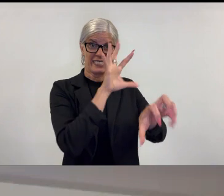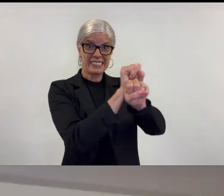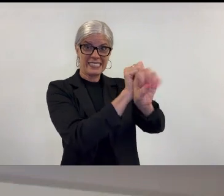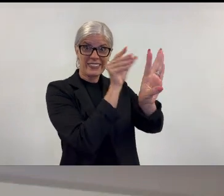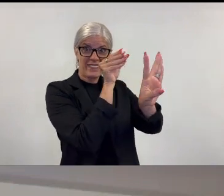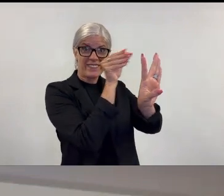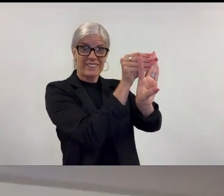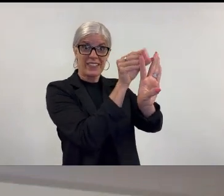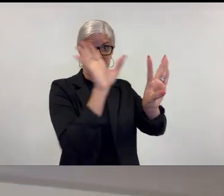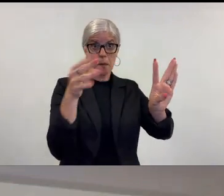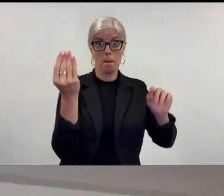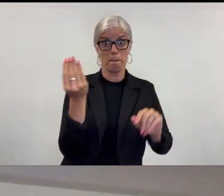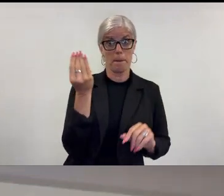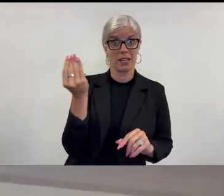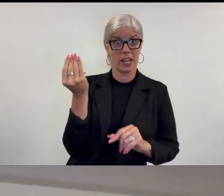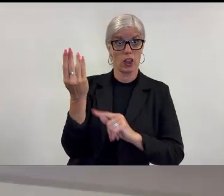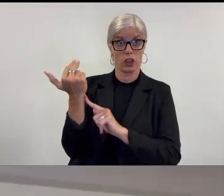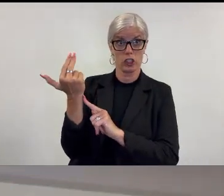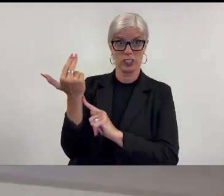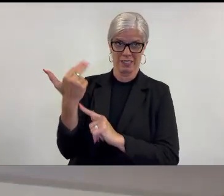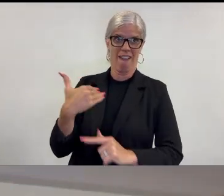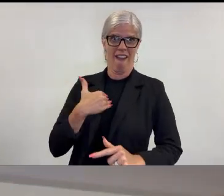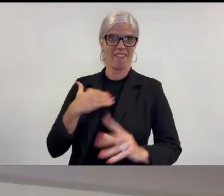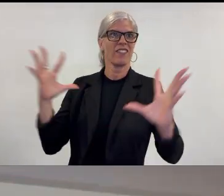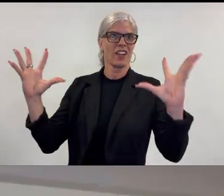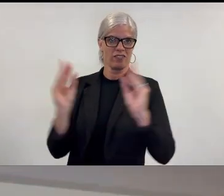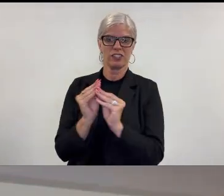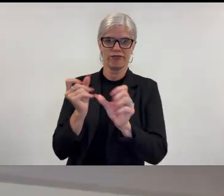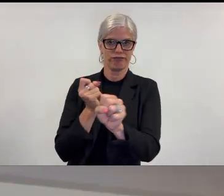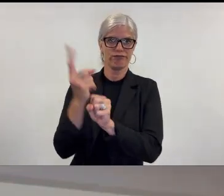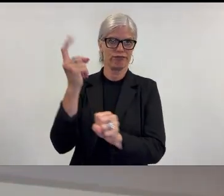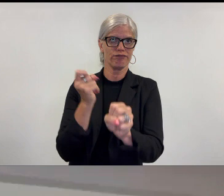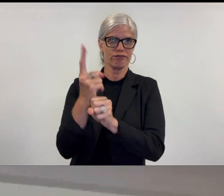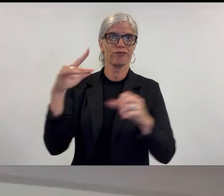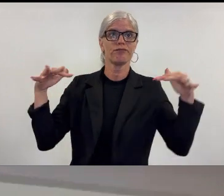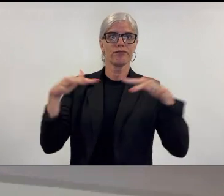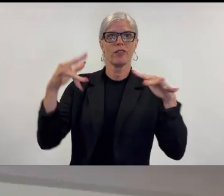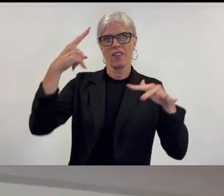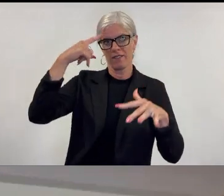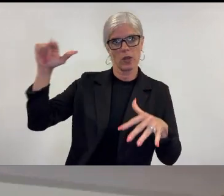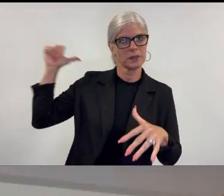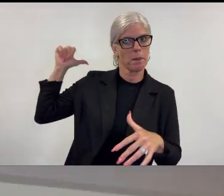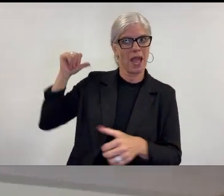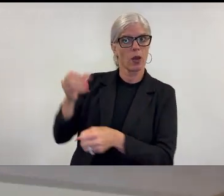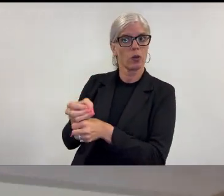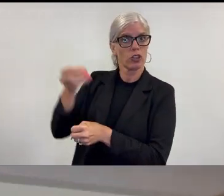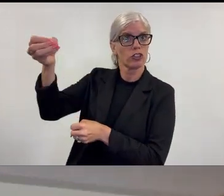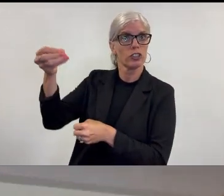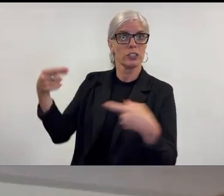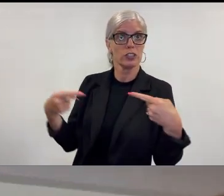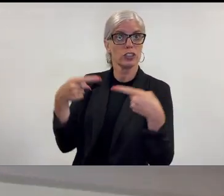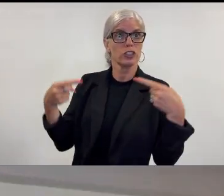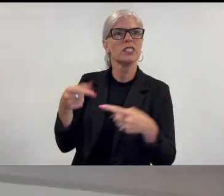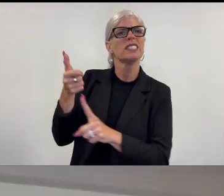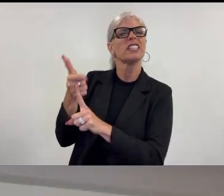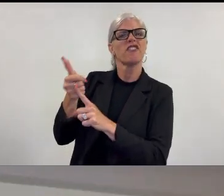I plug, actually, in Monday the 13th, we have the annual